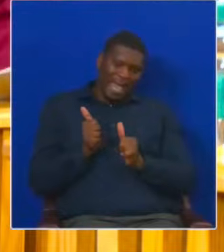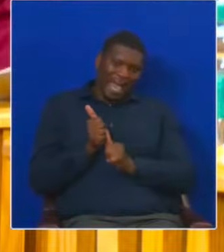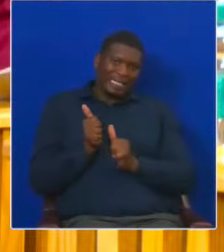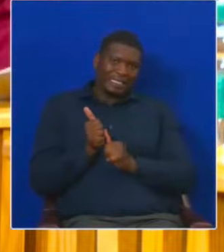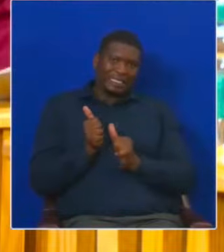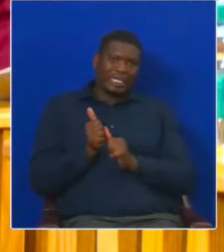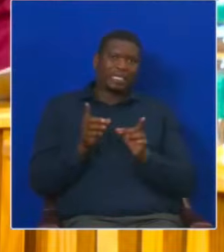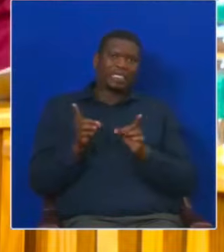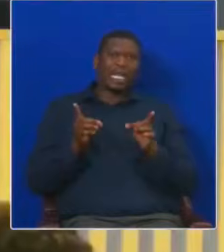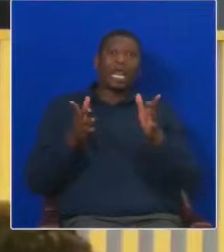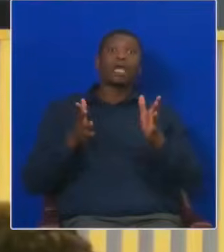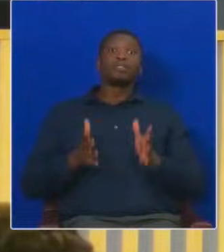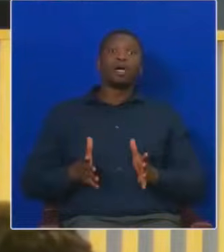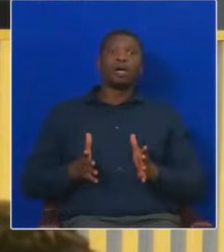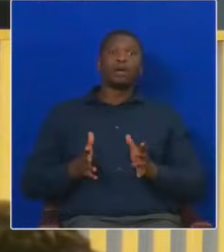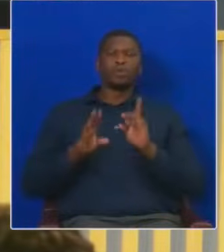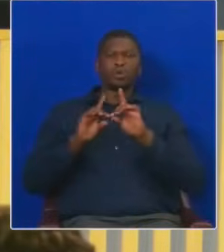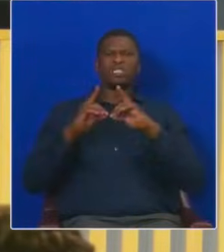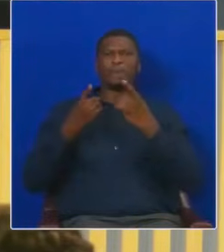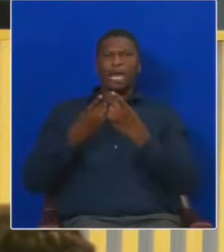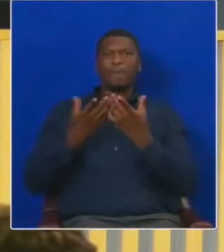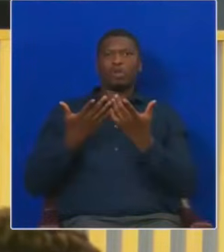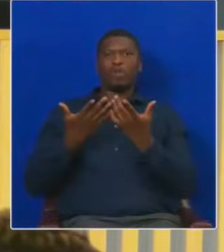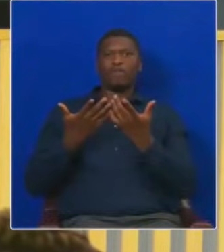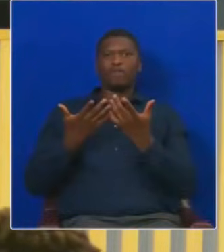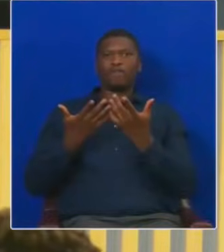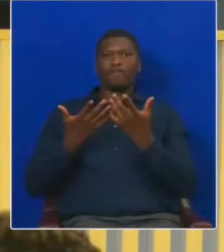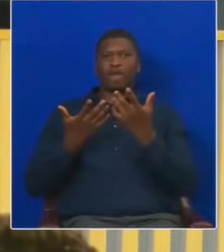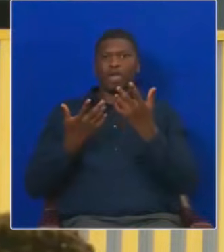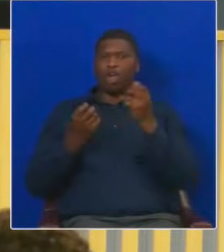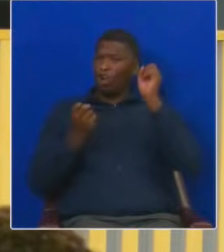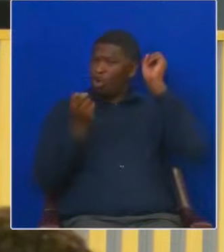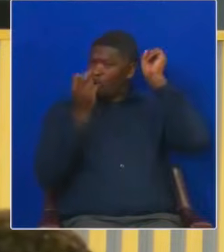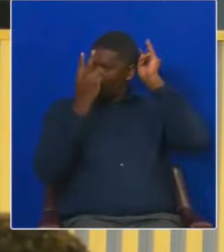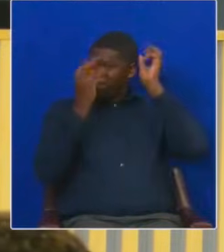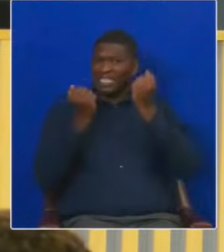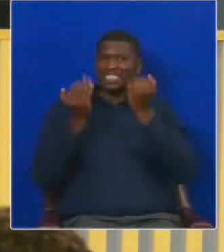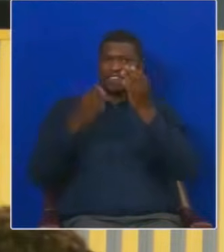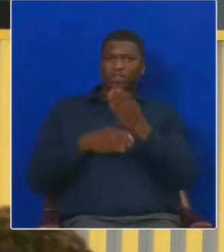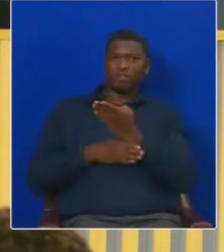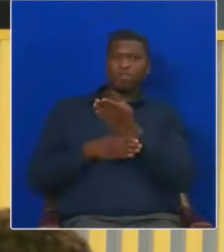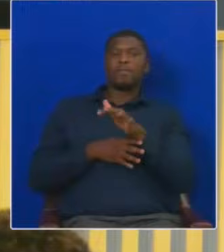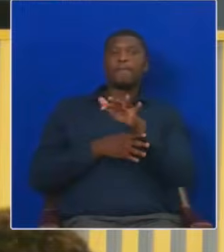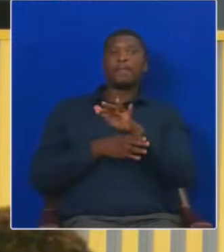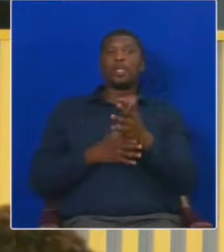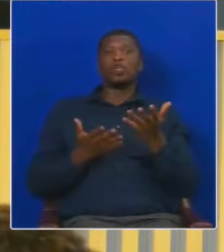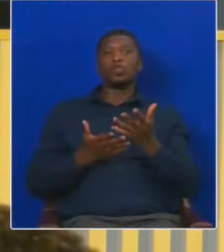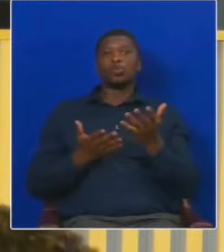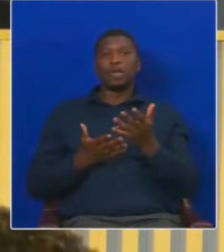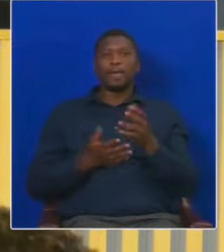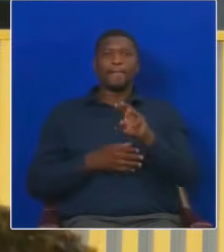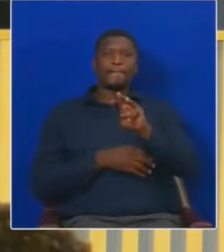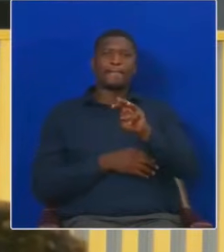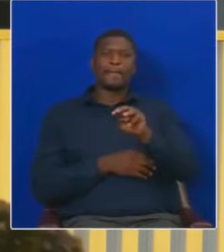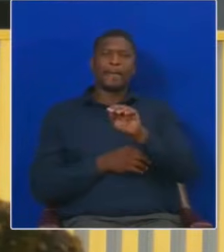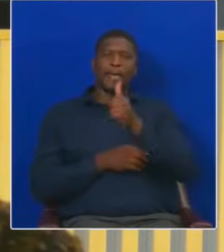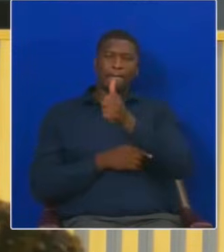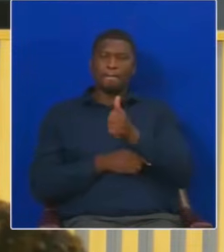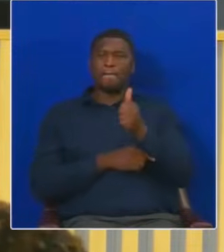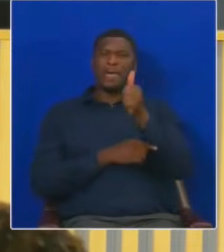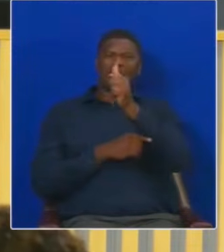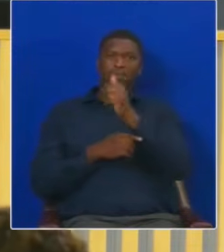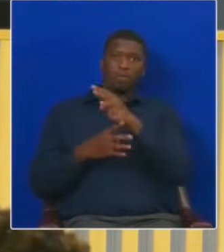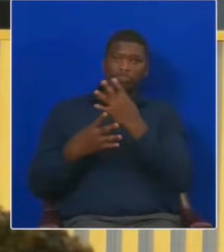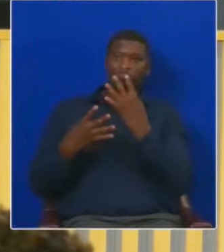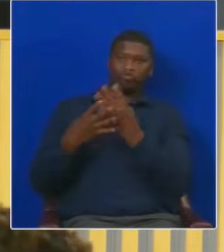Correctional Services stationed at Groenbent Maximum Correctional Center.